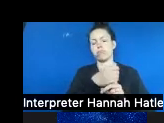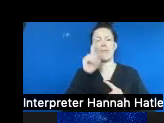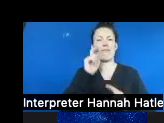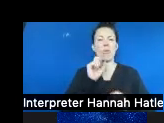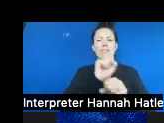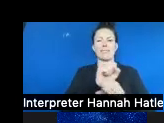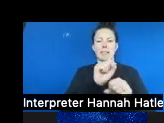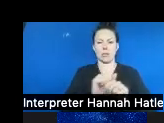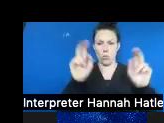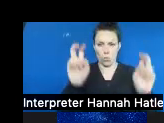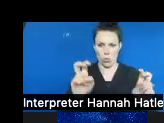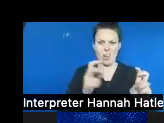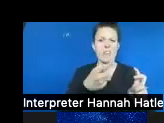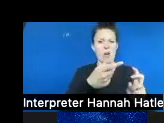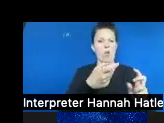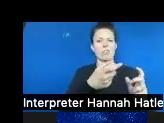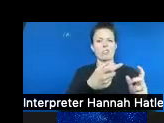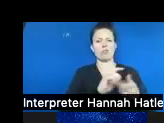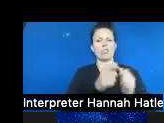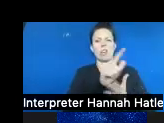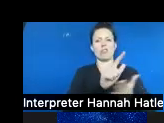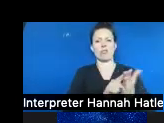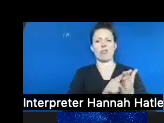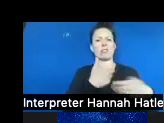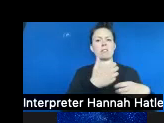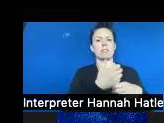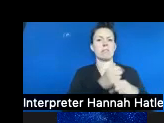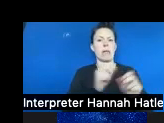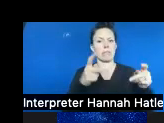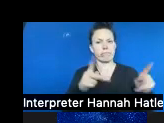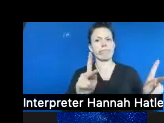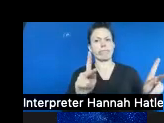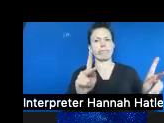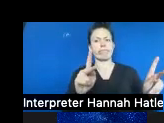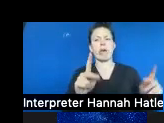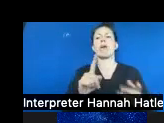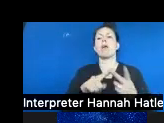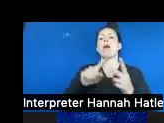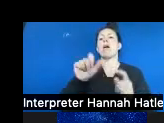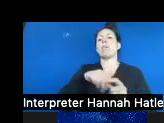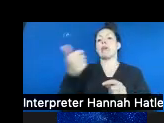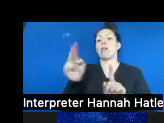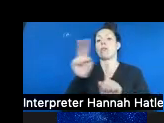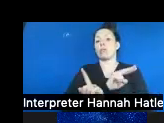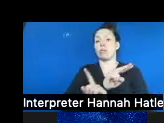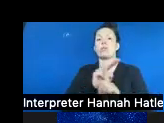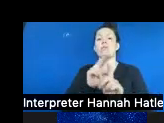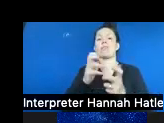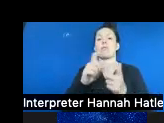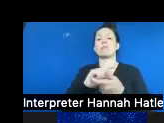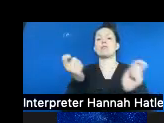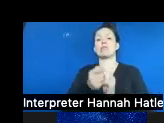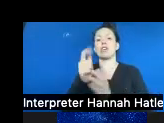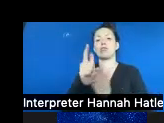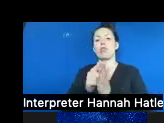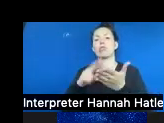want to end that, but then there's the other camp that wants a partial decriminalization. So we're getting the buyers and